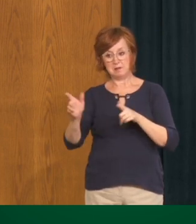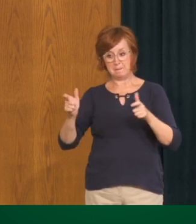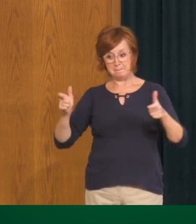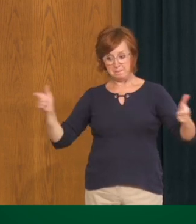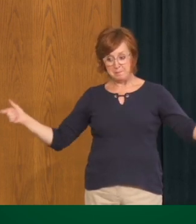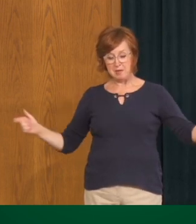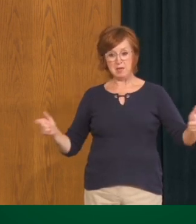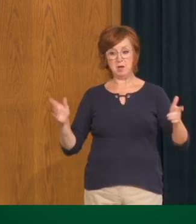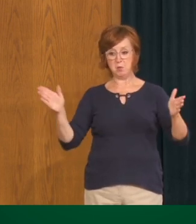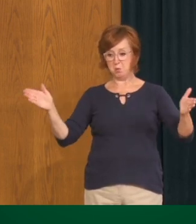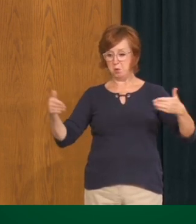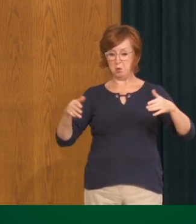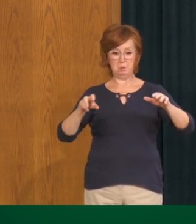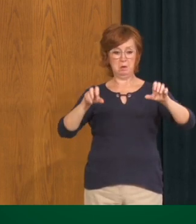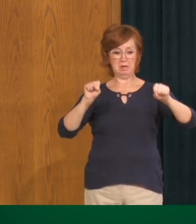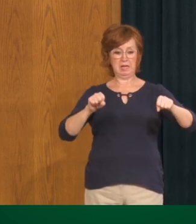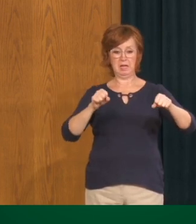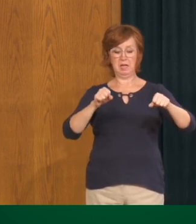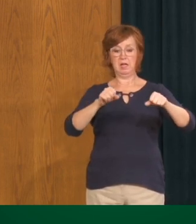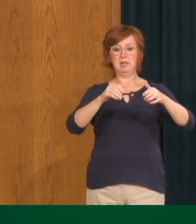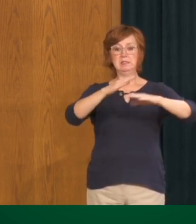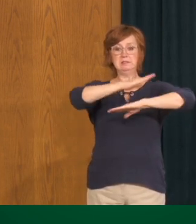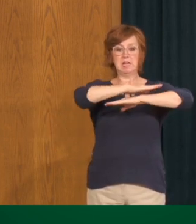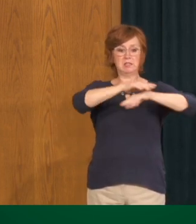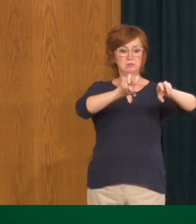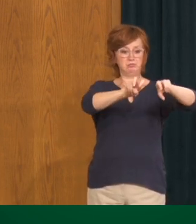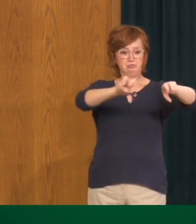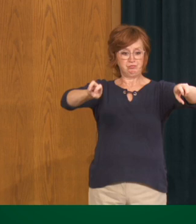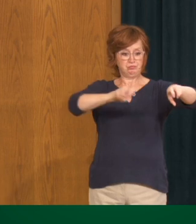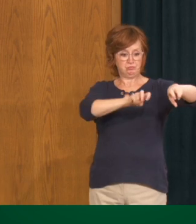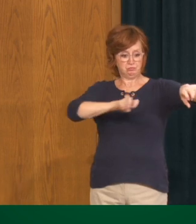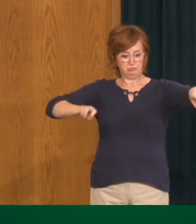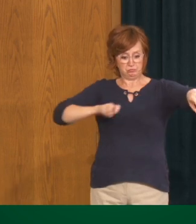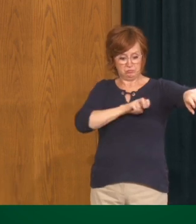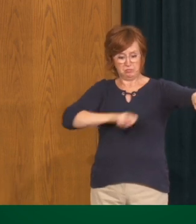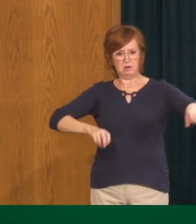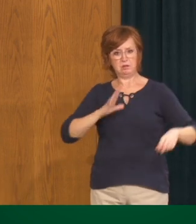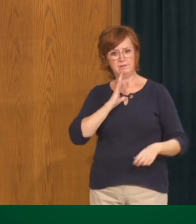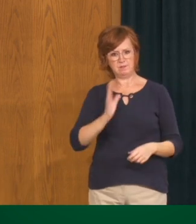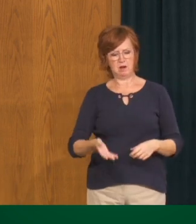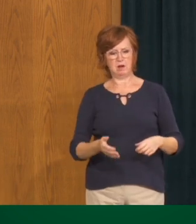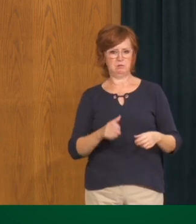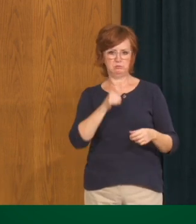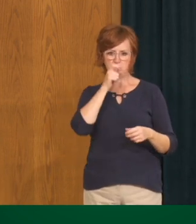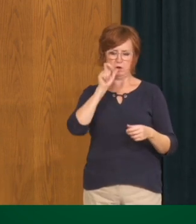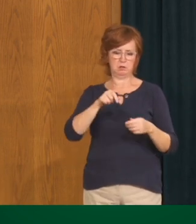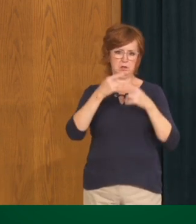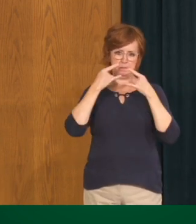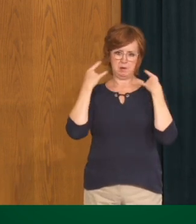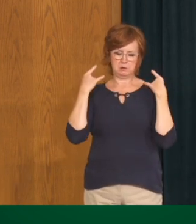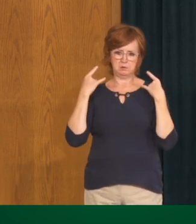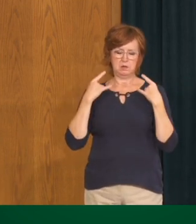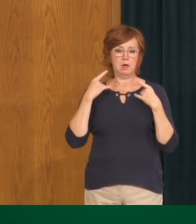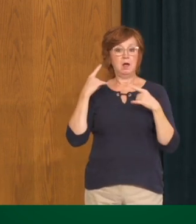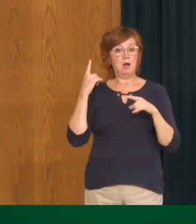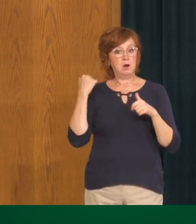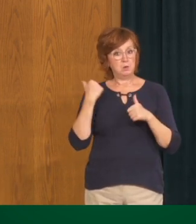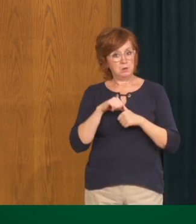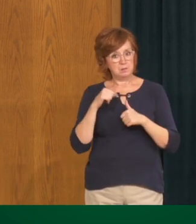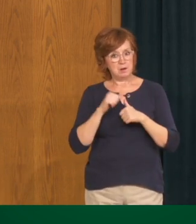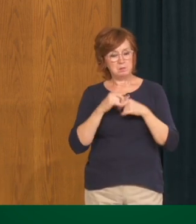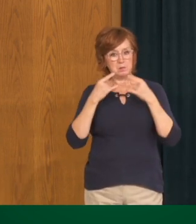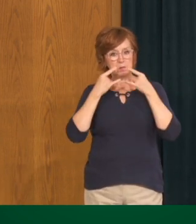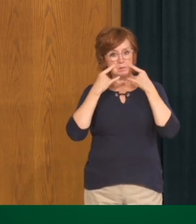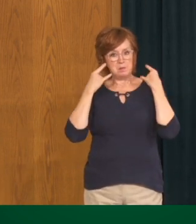larger schools, where there's, and again, mask use is just one of a hierarchy of control. So I think they would need to look at all the